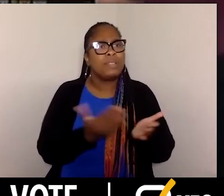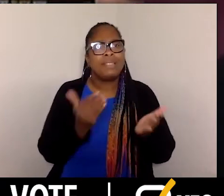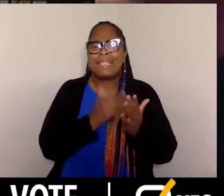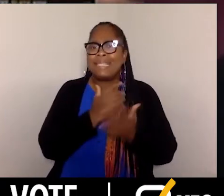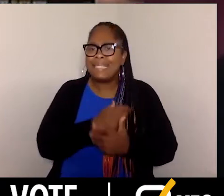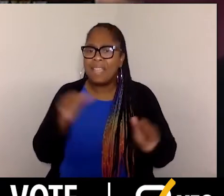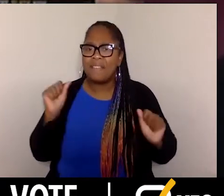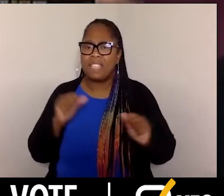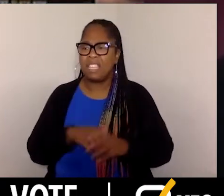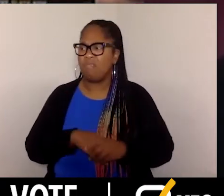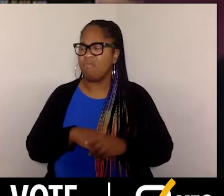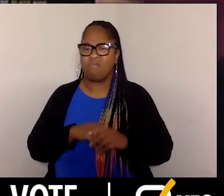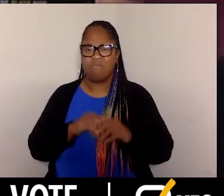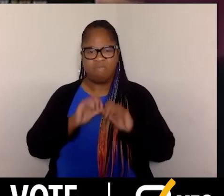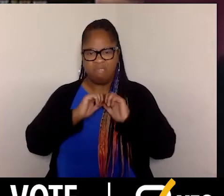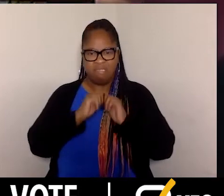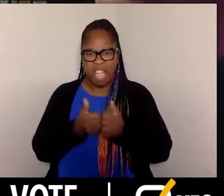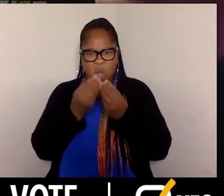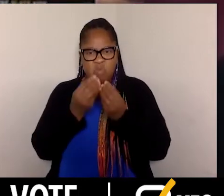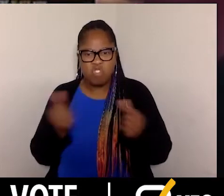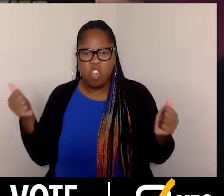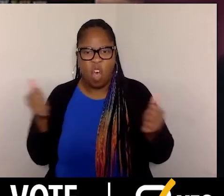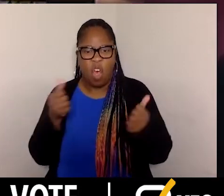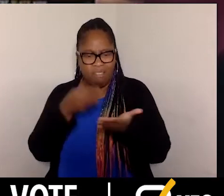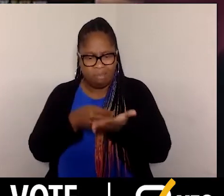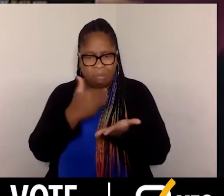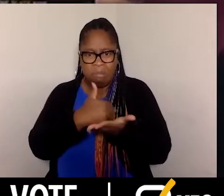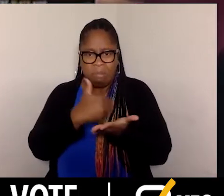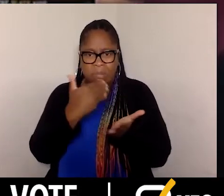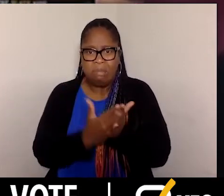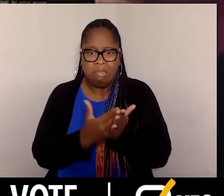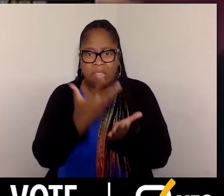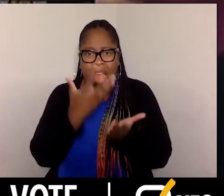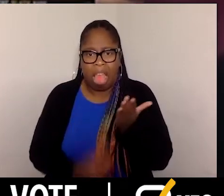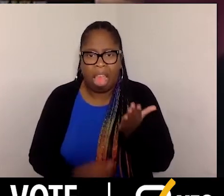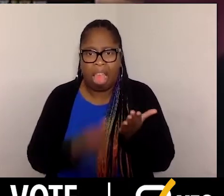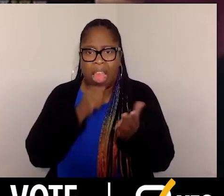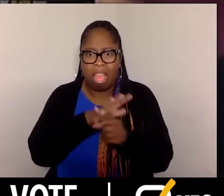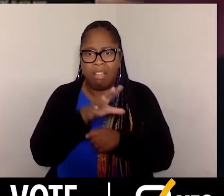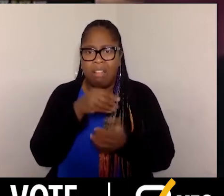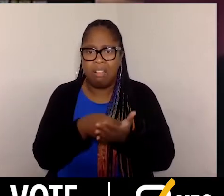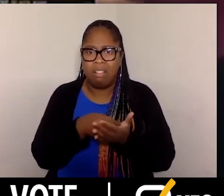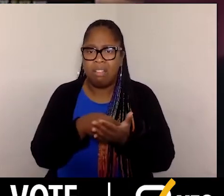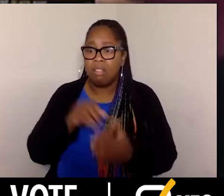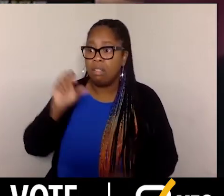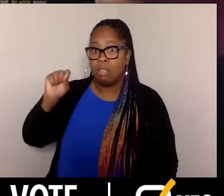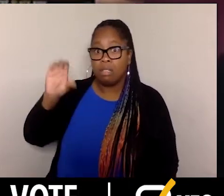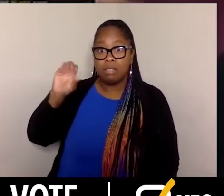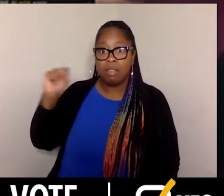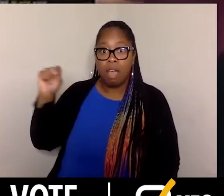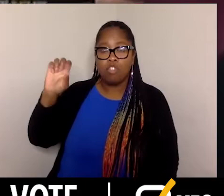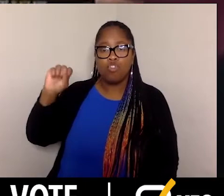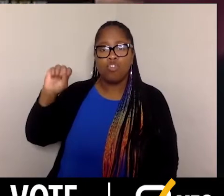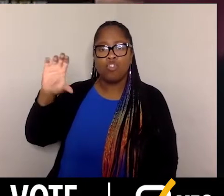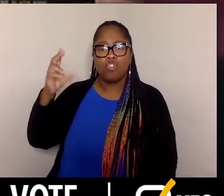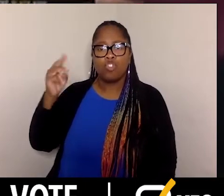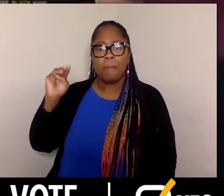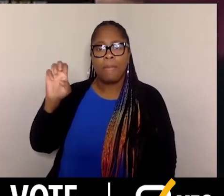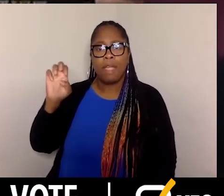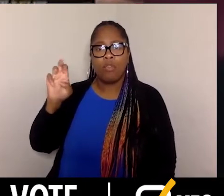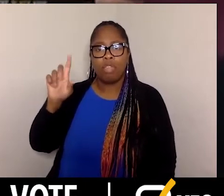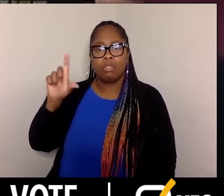to tackle the looming budget deficit. We need Scott Schmerlson on the board. He's a